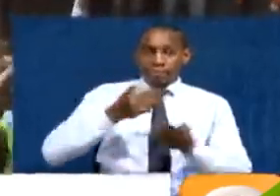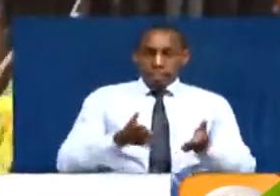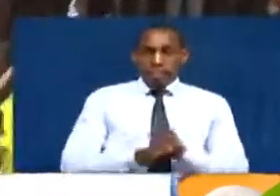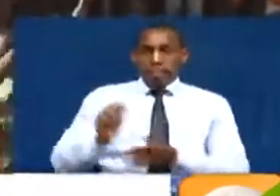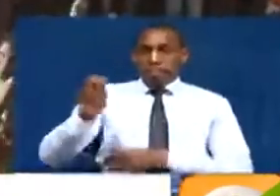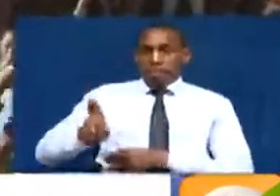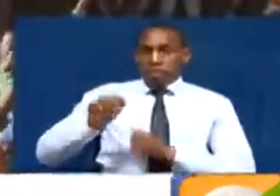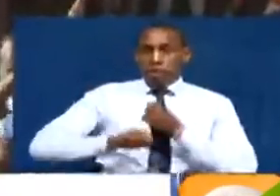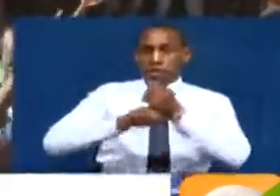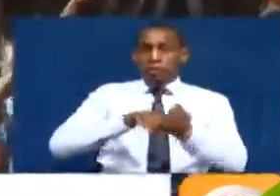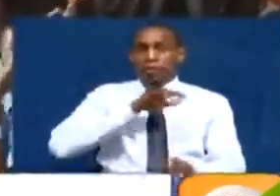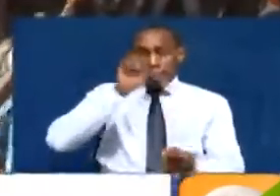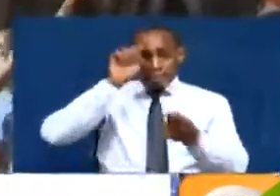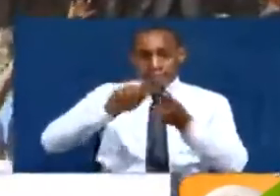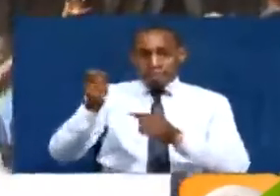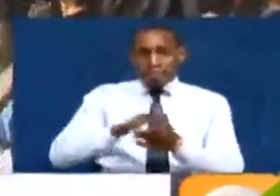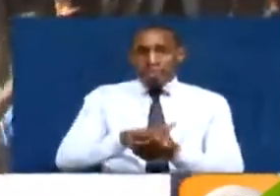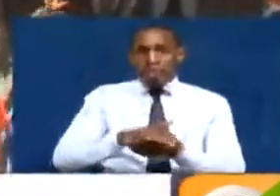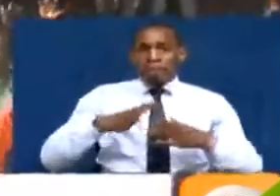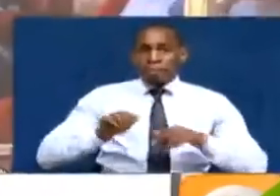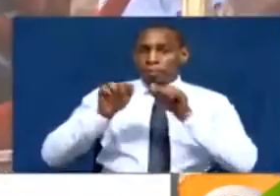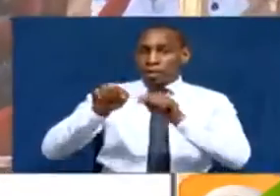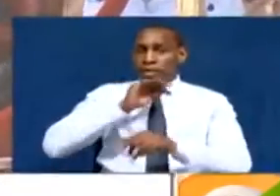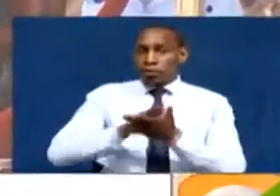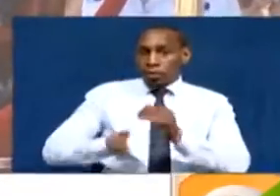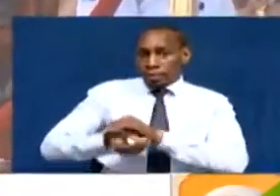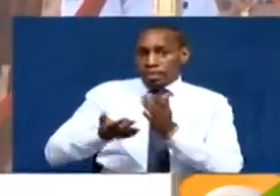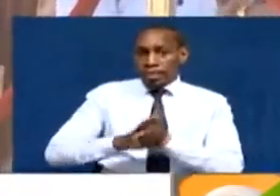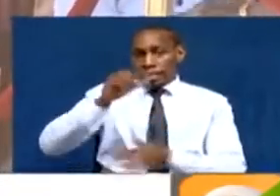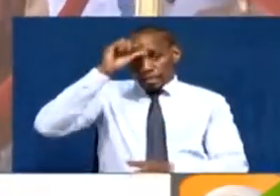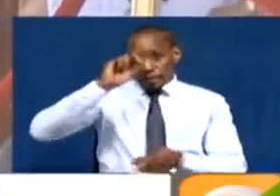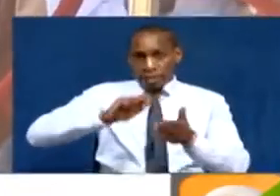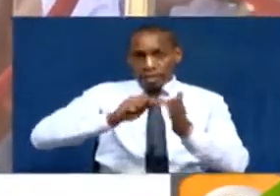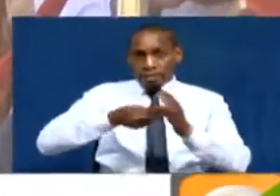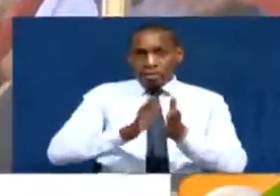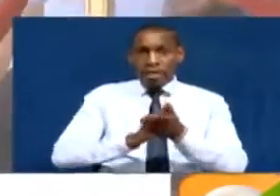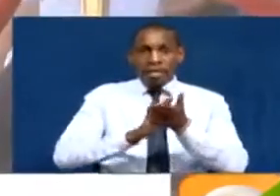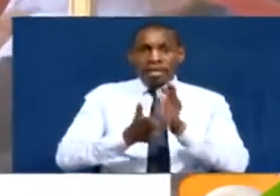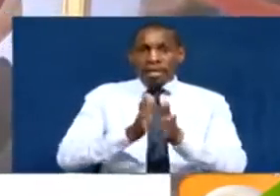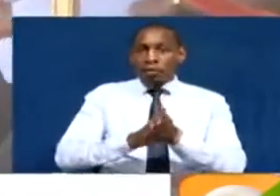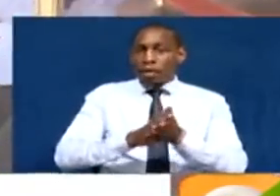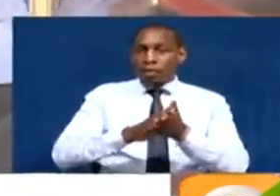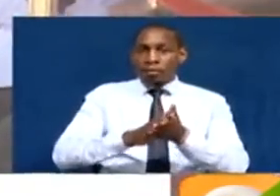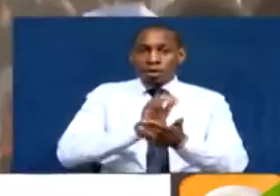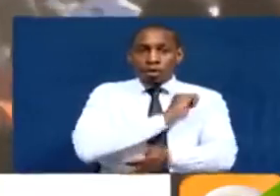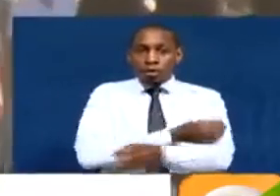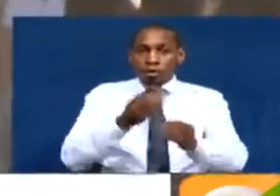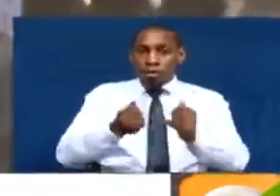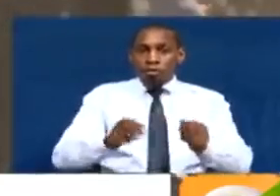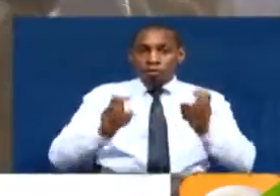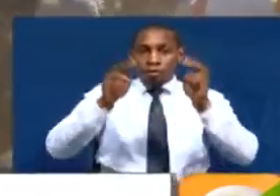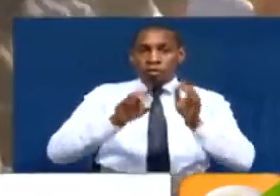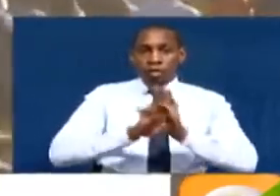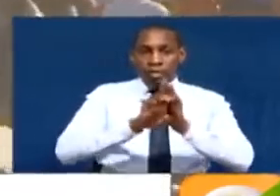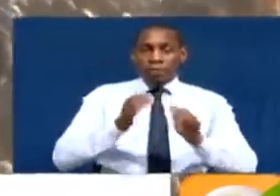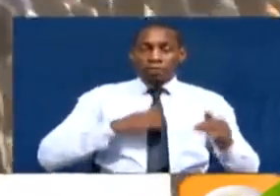Kenyatta backing his State House bid, Odinga's critics have labeled him a state project who lacks the moral authority to tackle issues